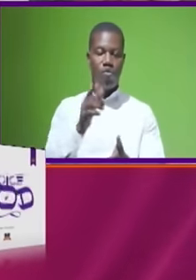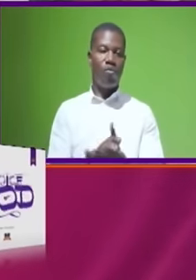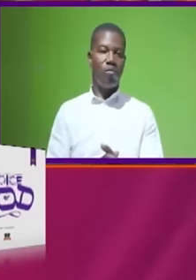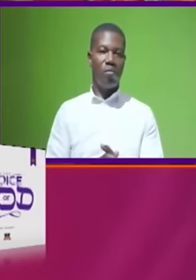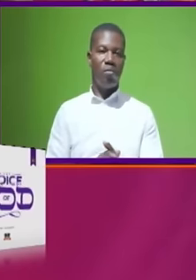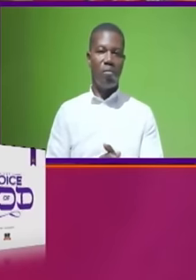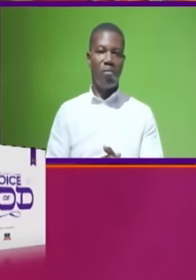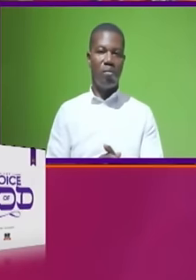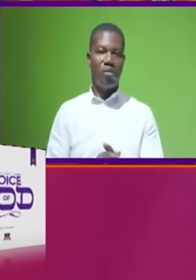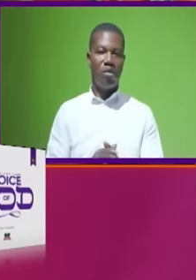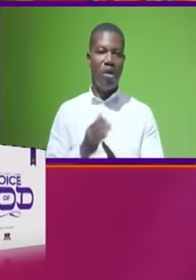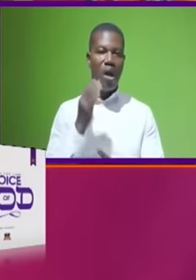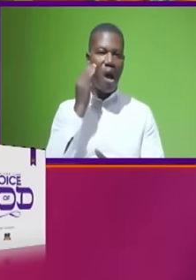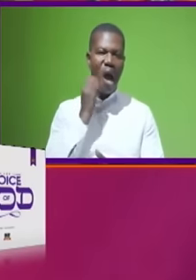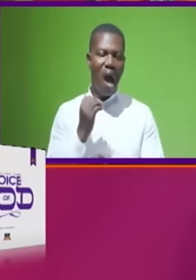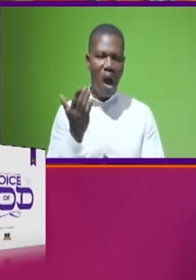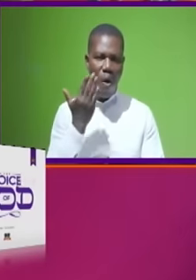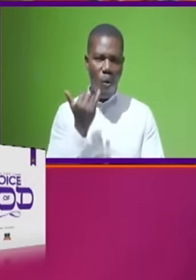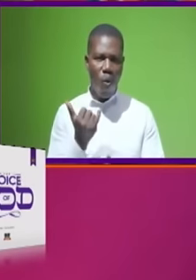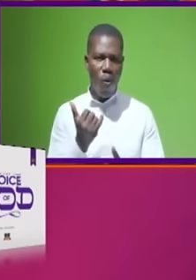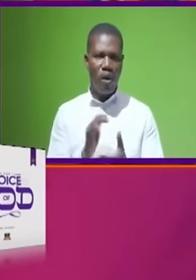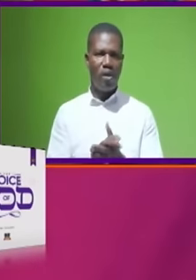to.